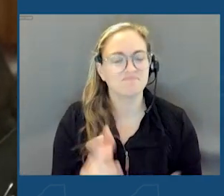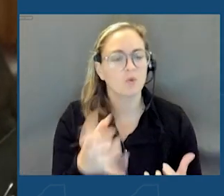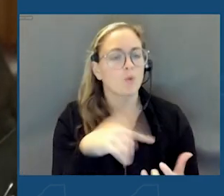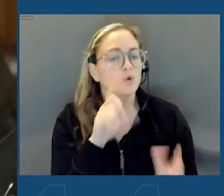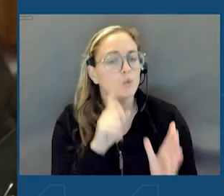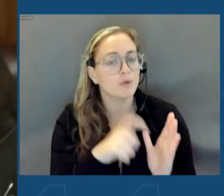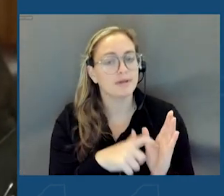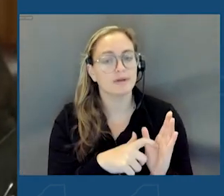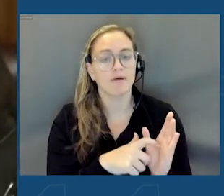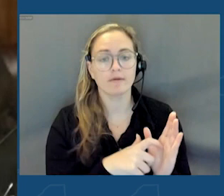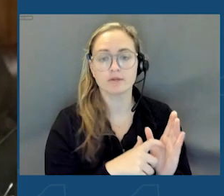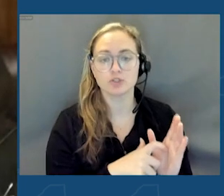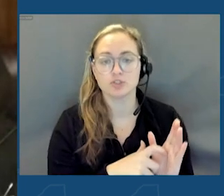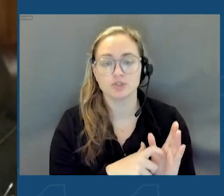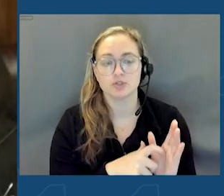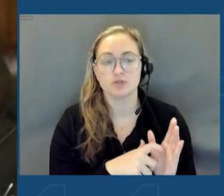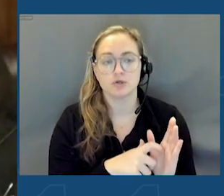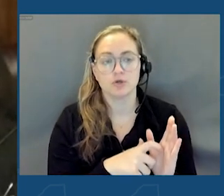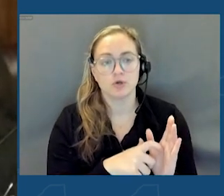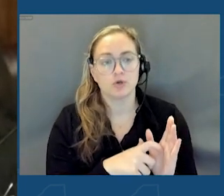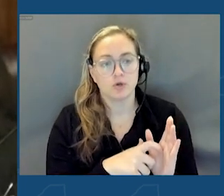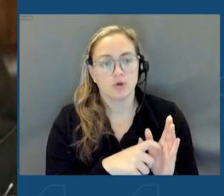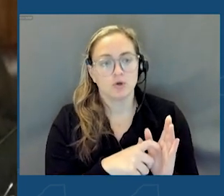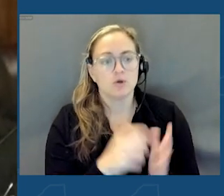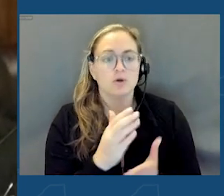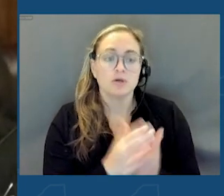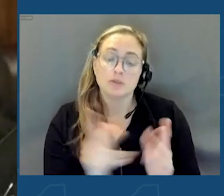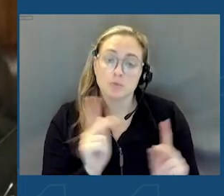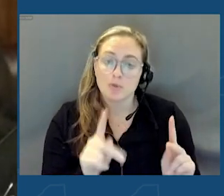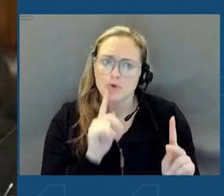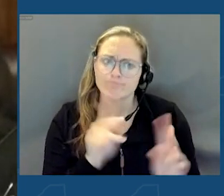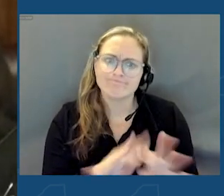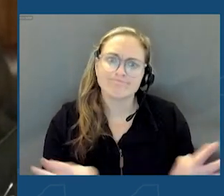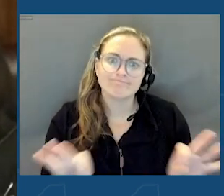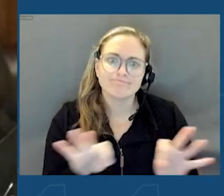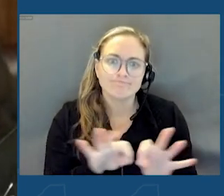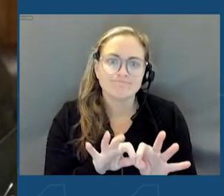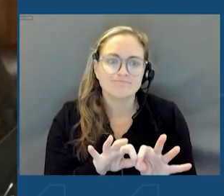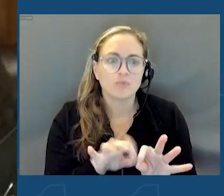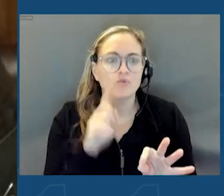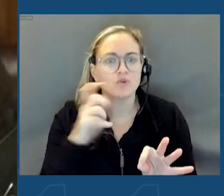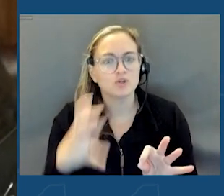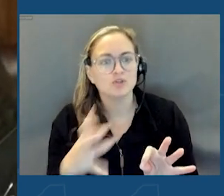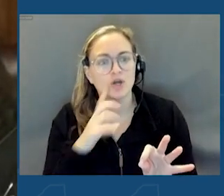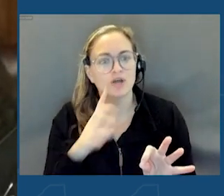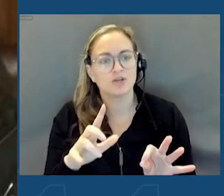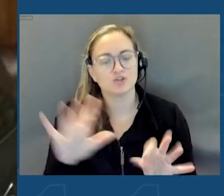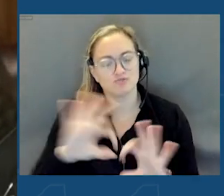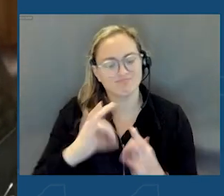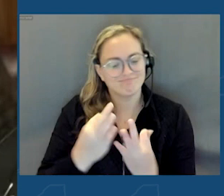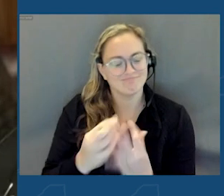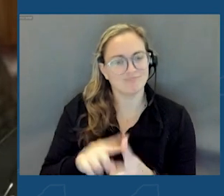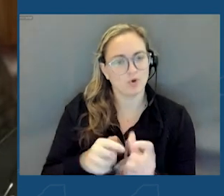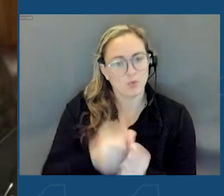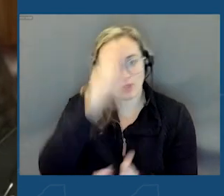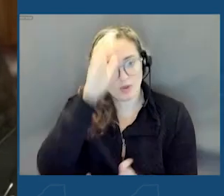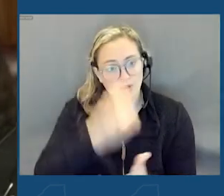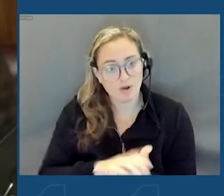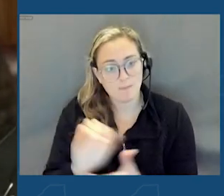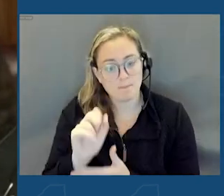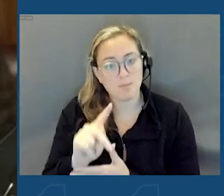the presence of some people who were very important to Judge Halligan, her family, starting with her husband, Mark